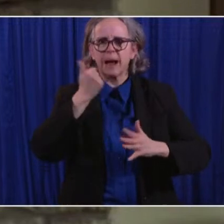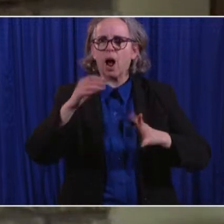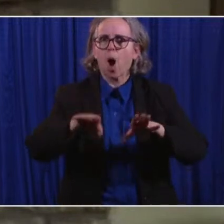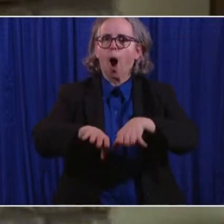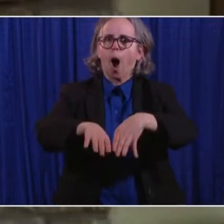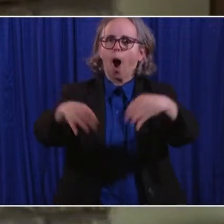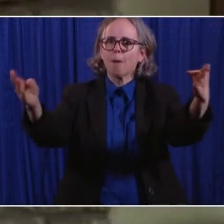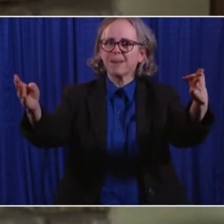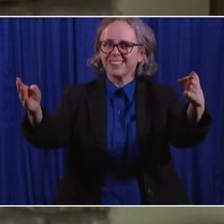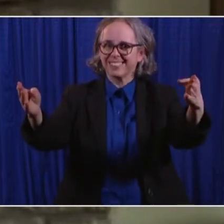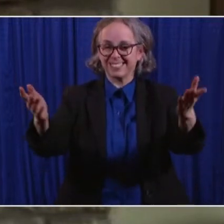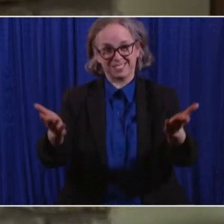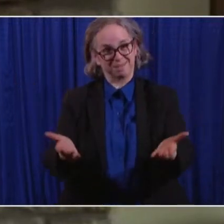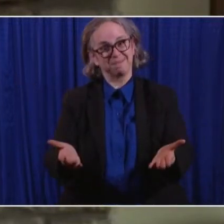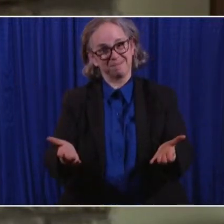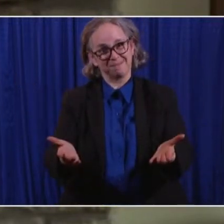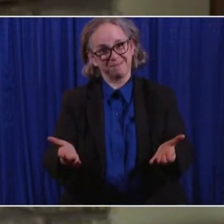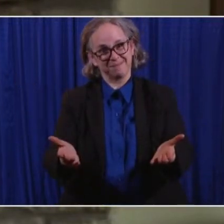ballparks.